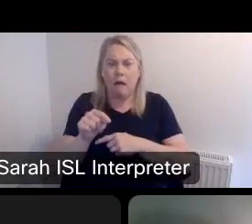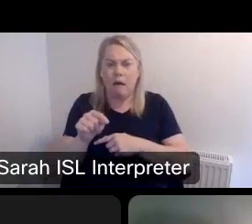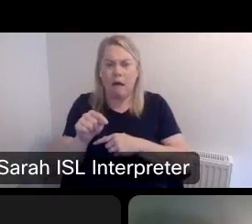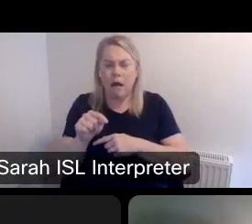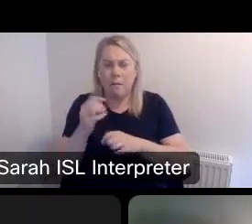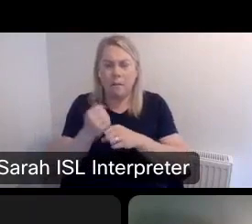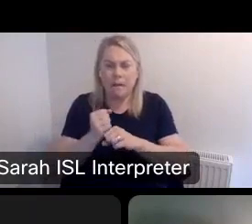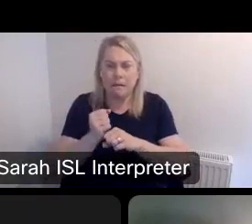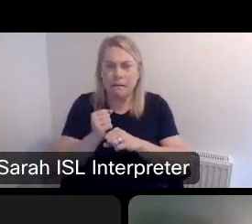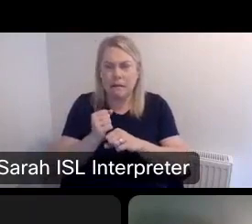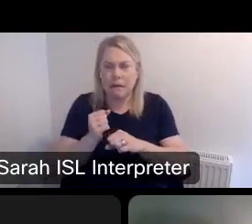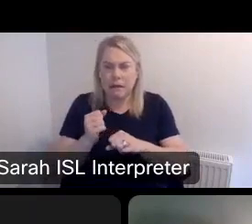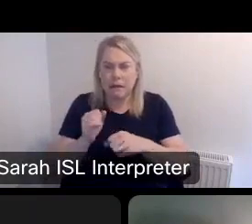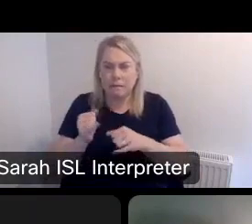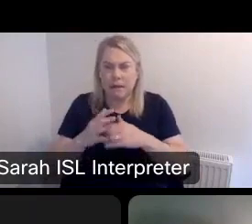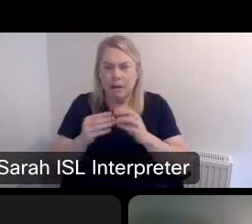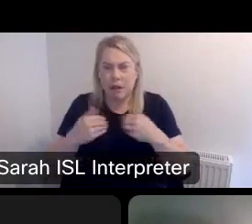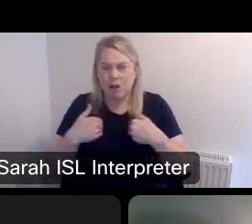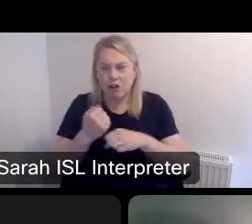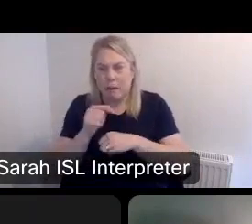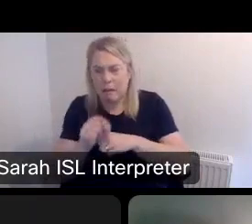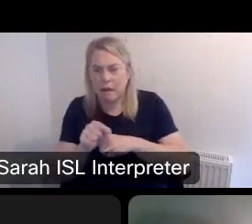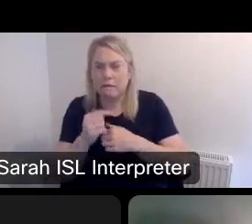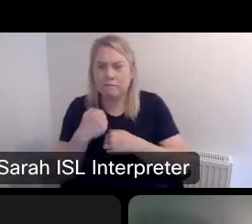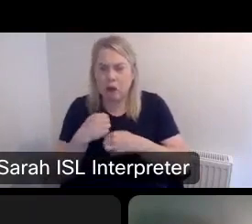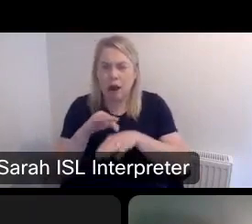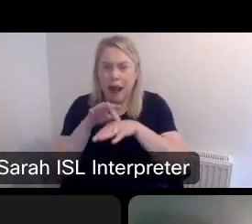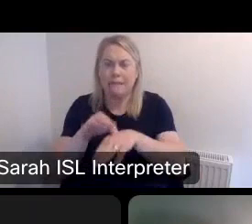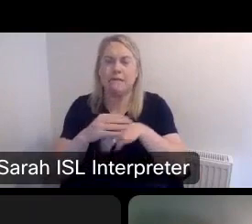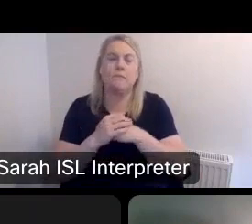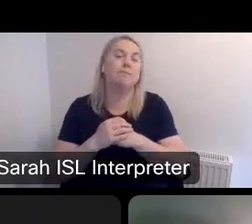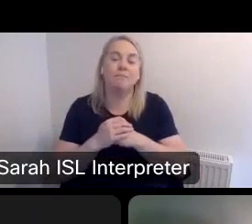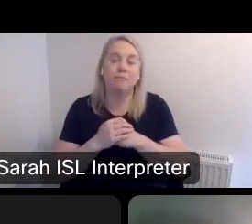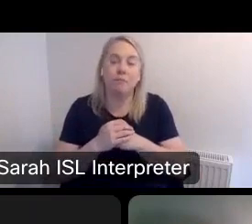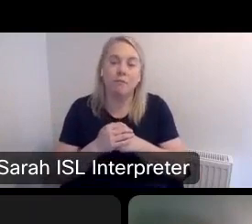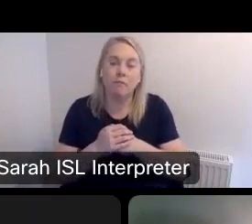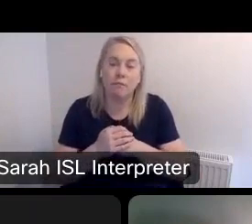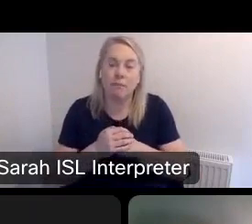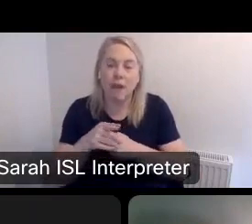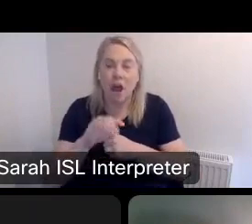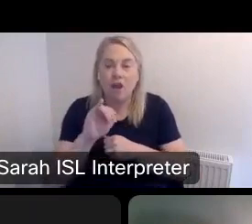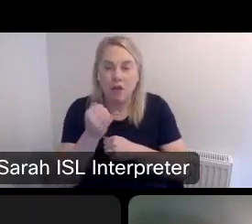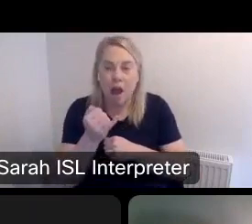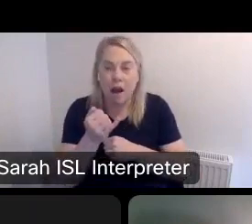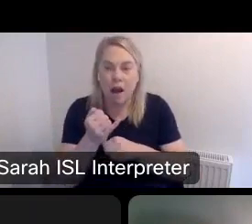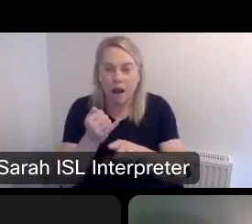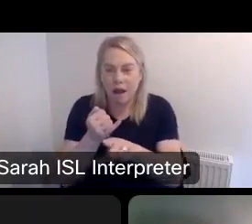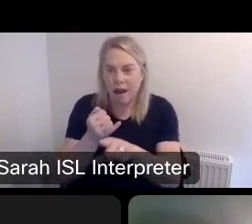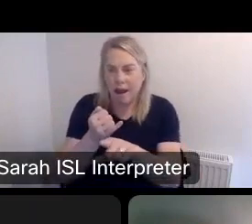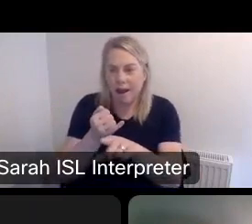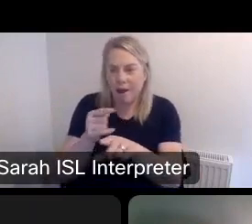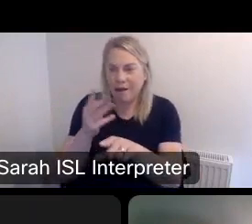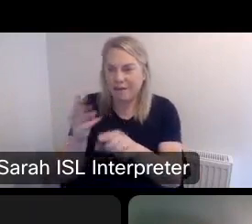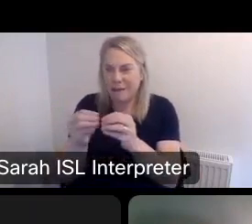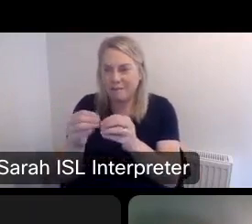concerned about or where you would just like some guidance. John, we came to the conclusion that we might invite you back again for a